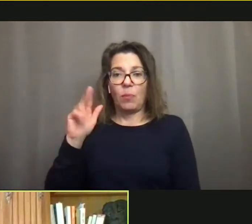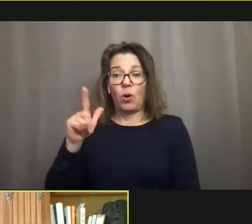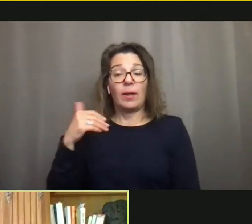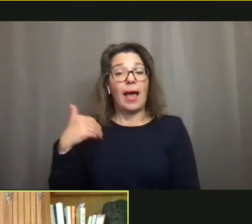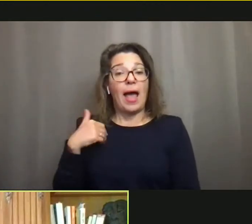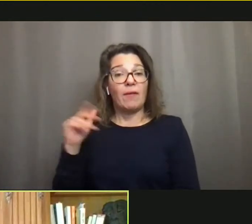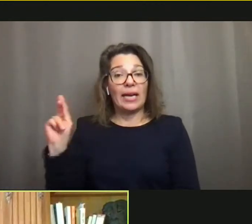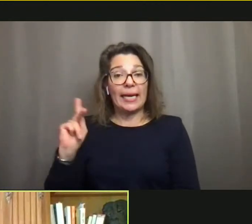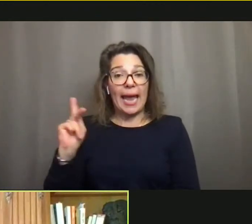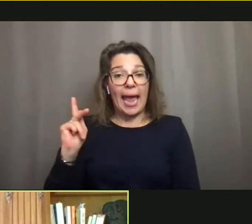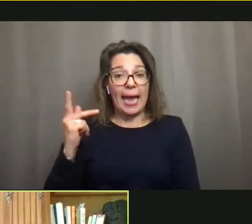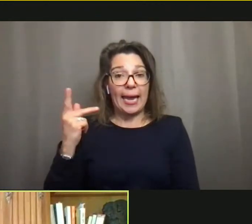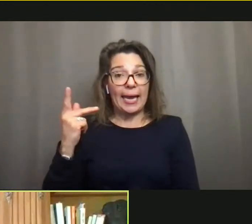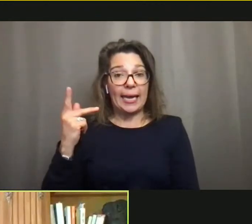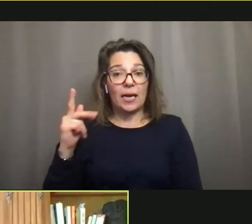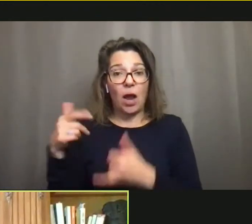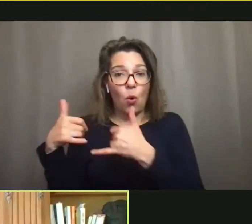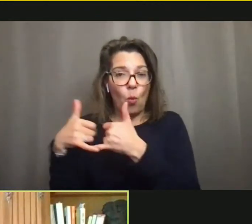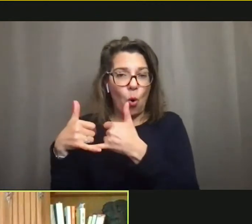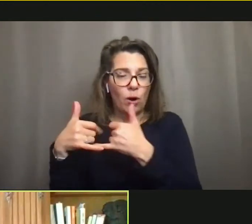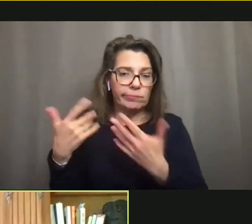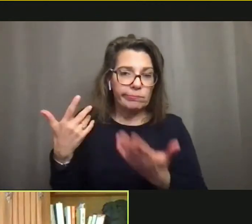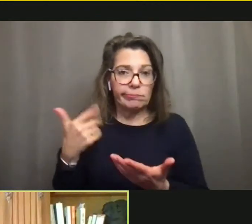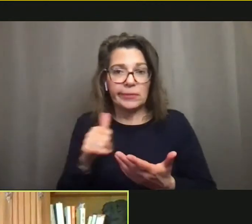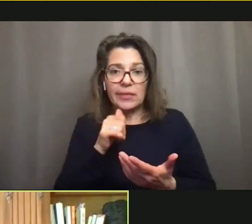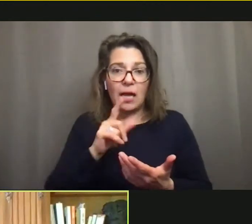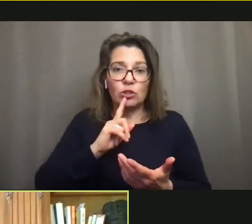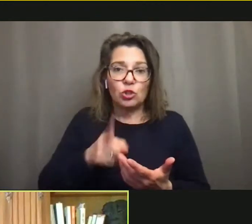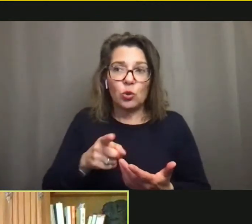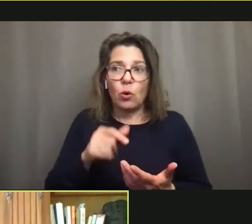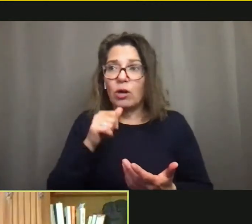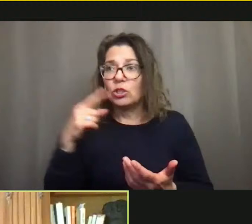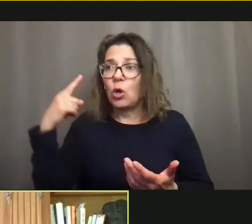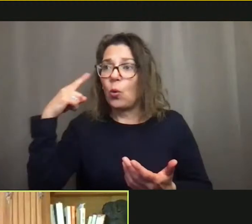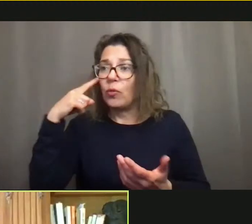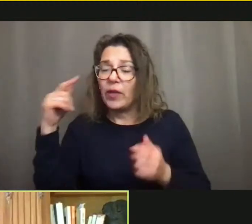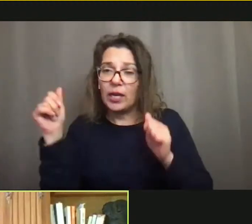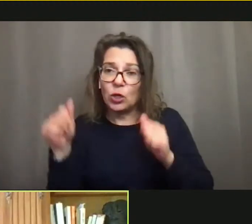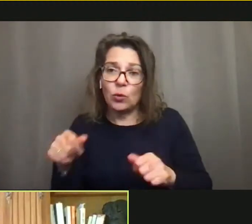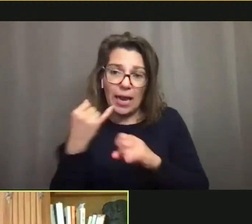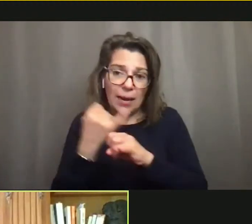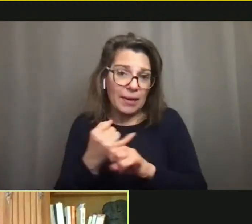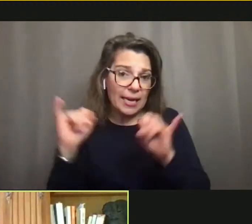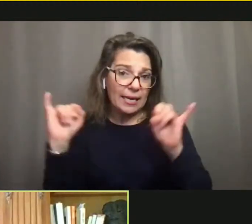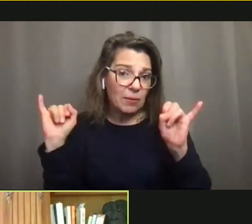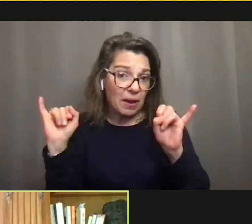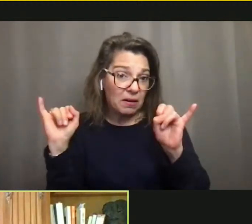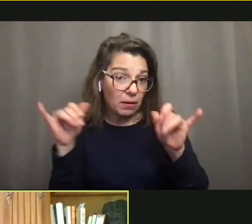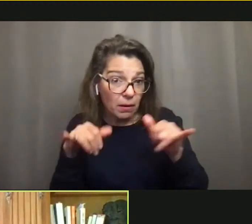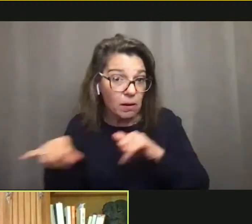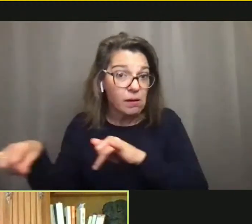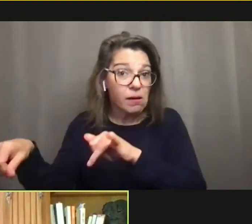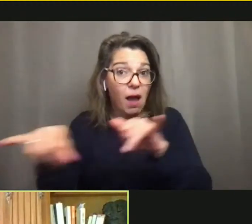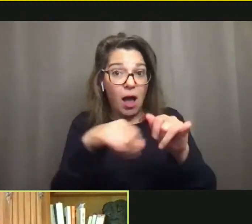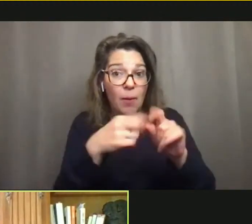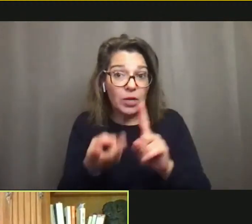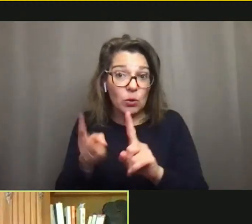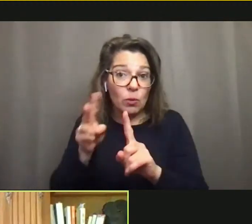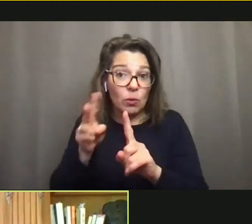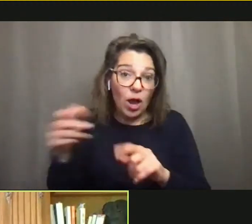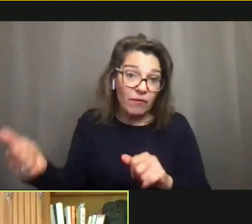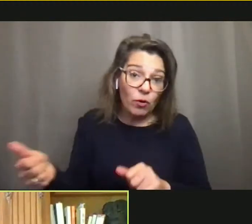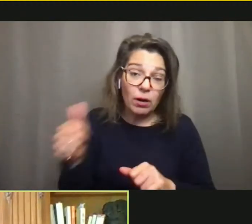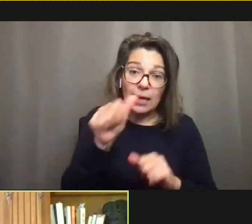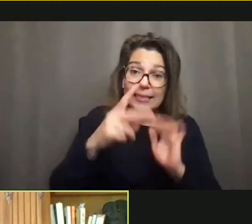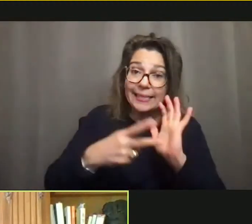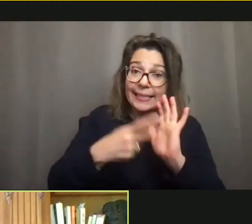award and you're not quite sure or don't think you're ready to be independent, is it common to apply for another K, or